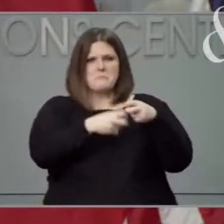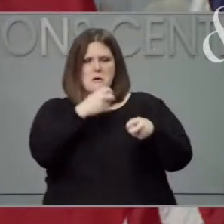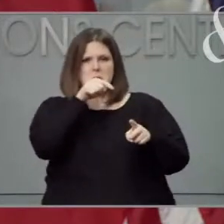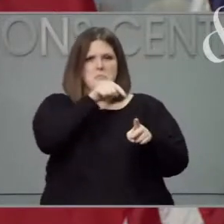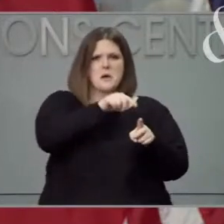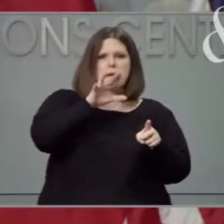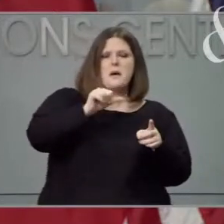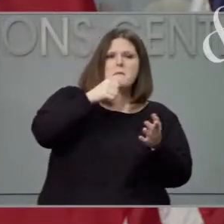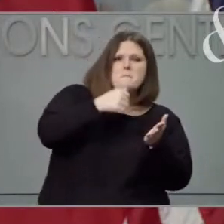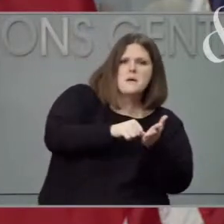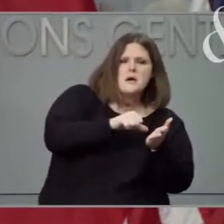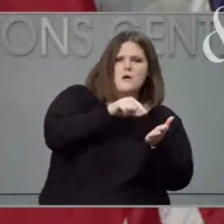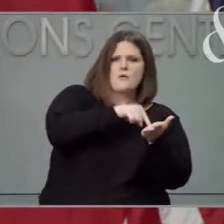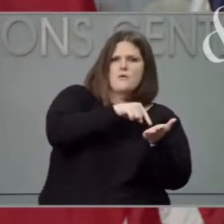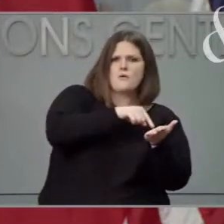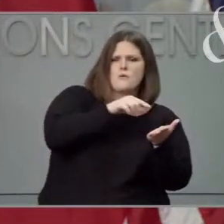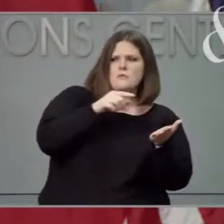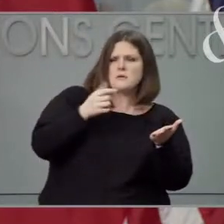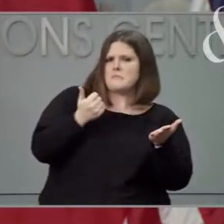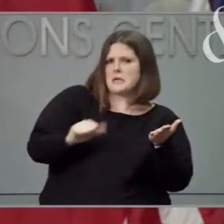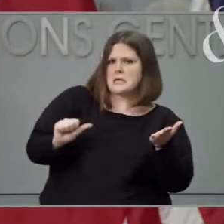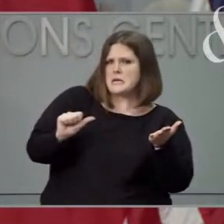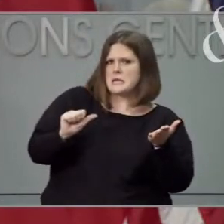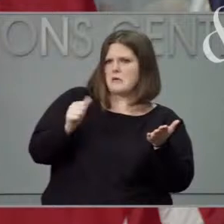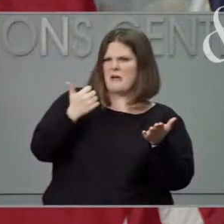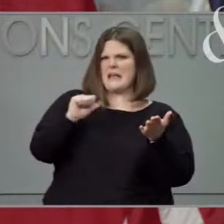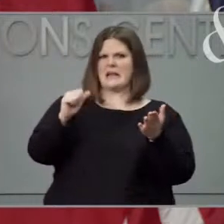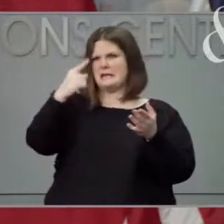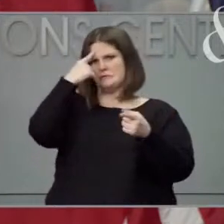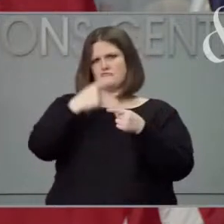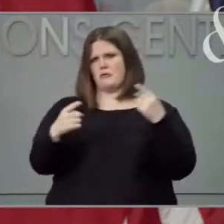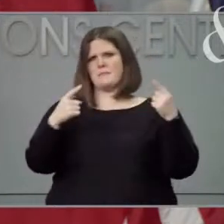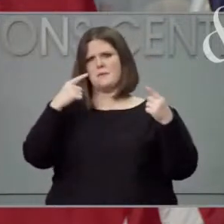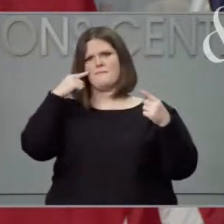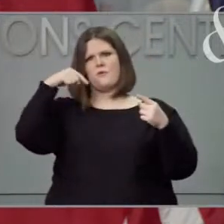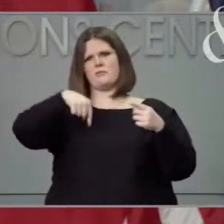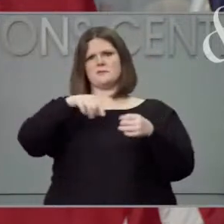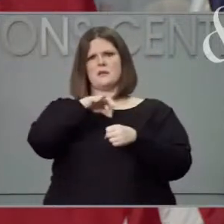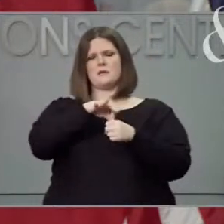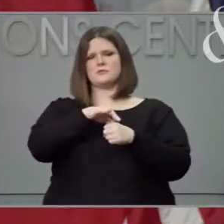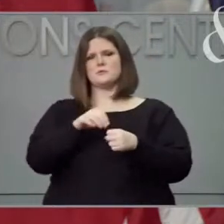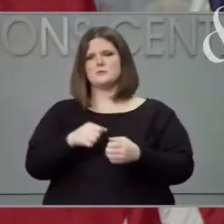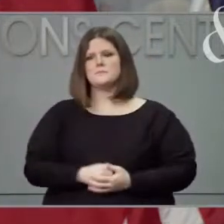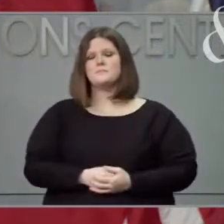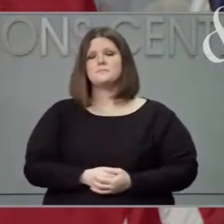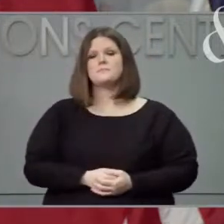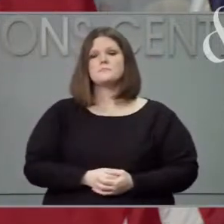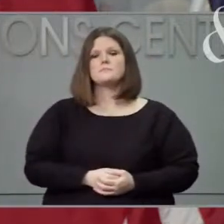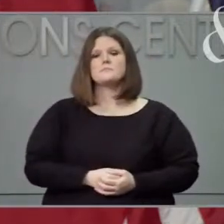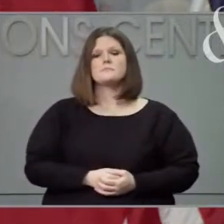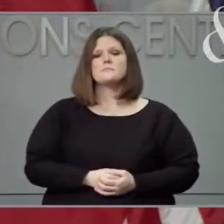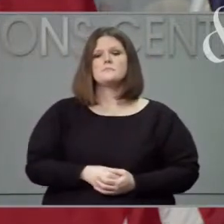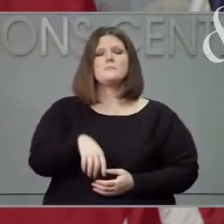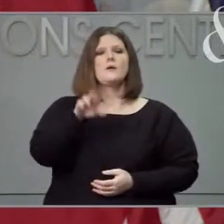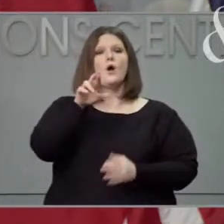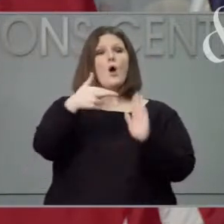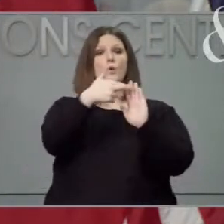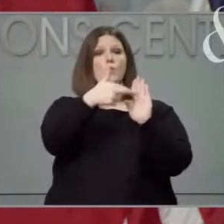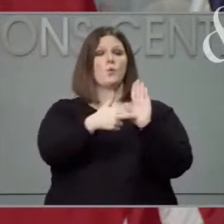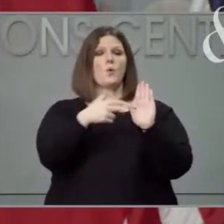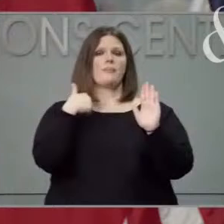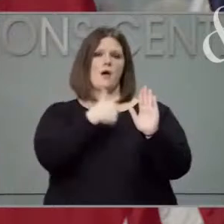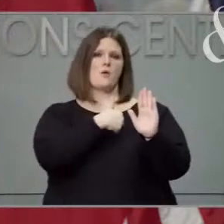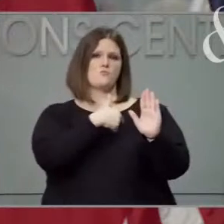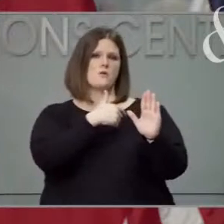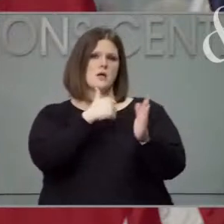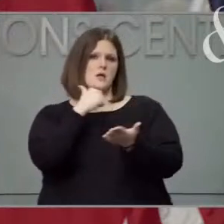just as they may play a role in any election protest. So by rule that was adopted by the State Board of